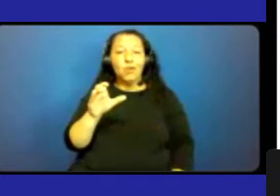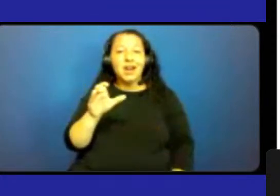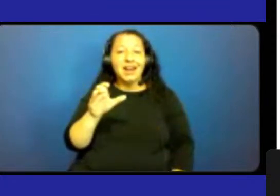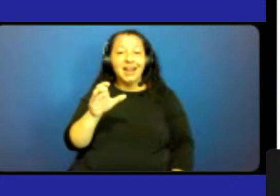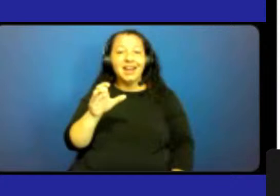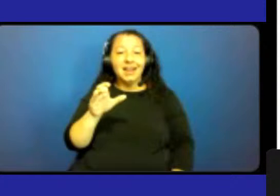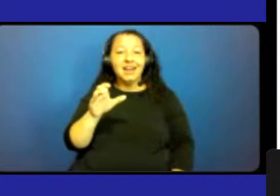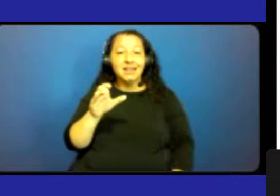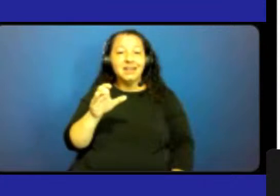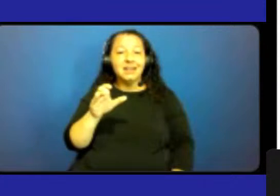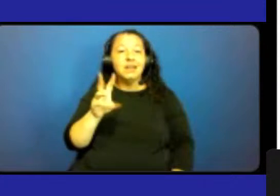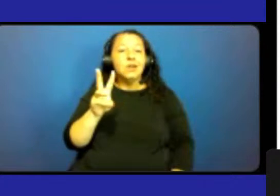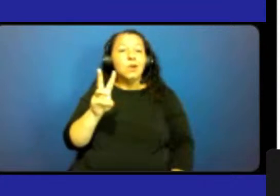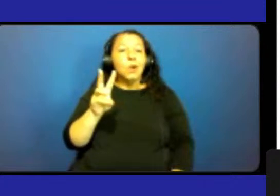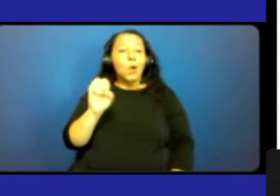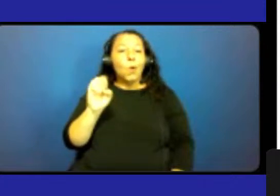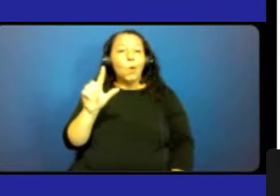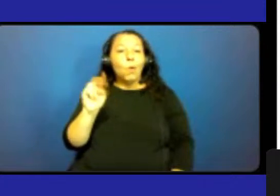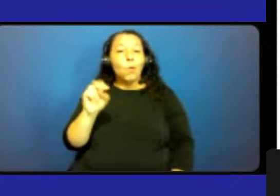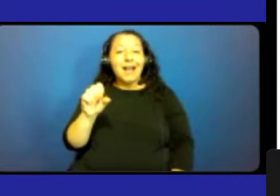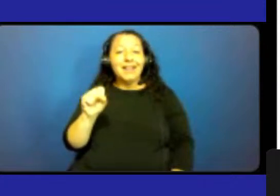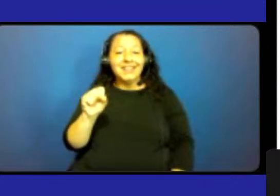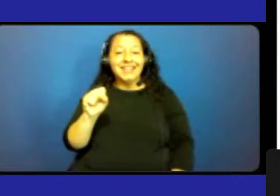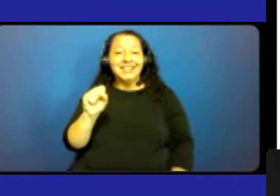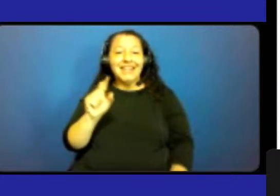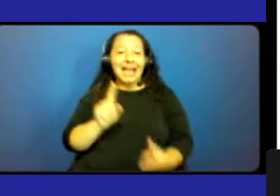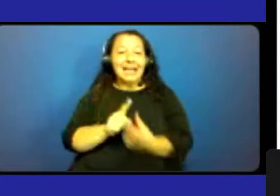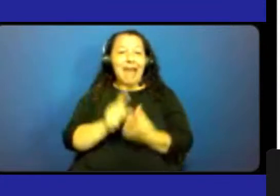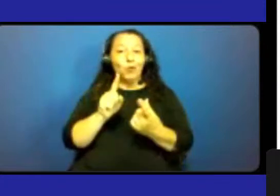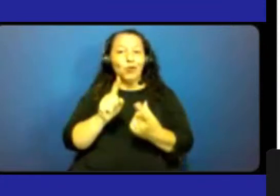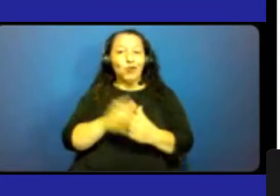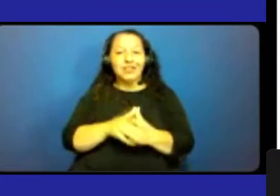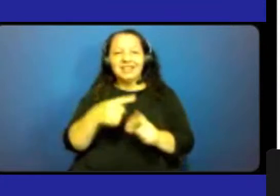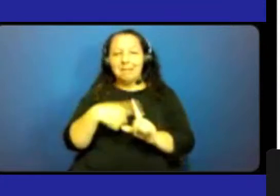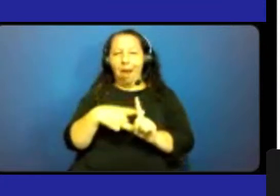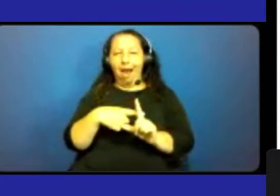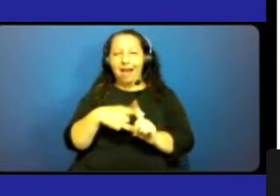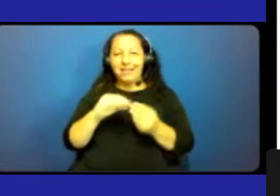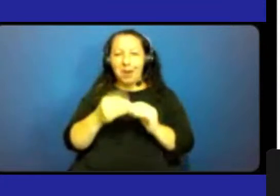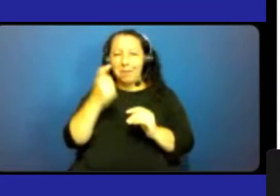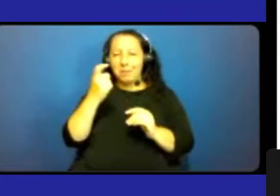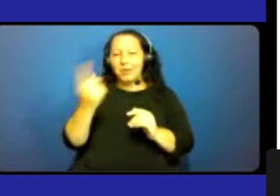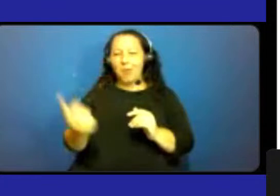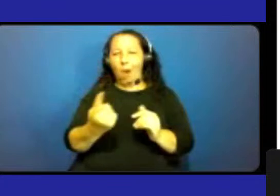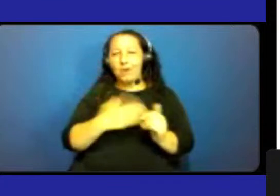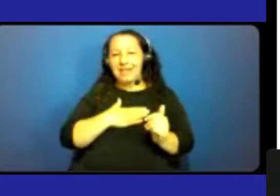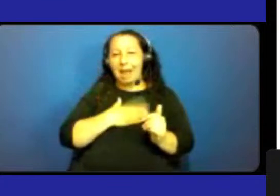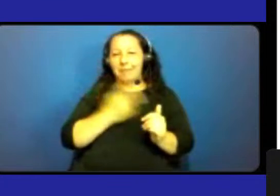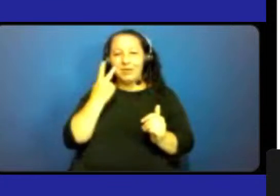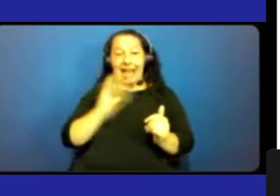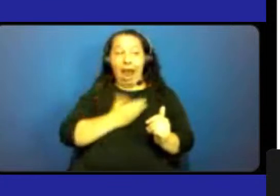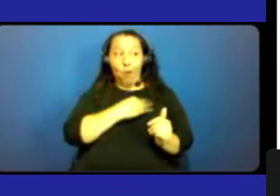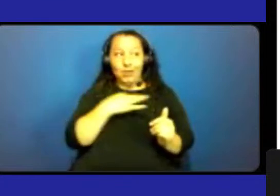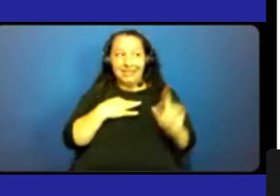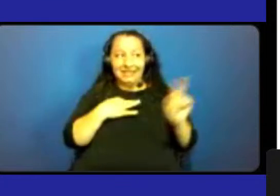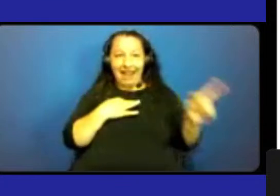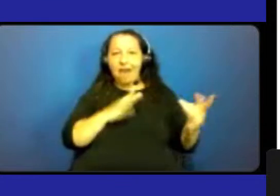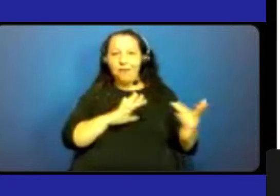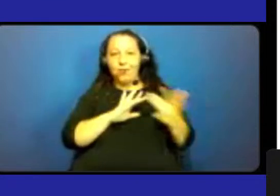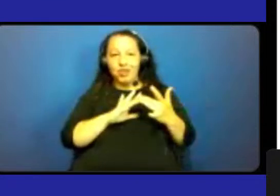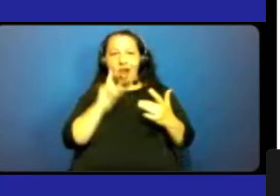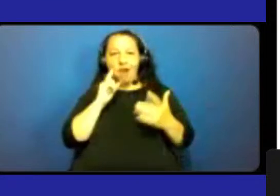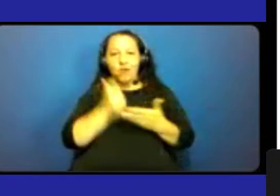Now, this is a positive one because we're always pleased to see our staff reaching out for help when they need it, and